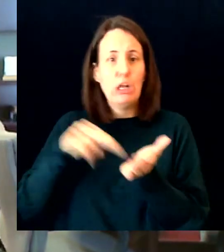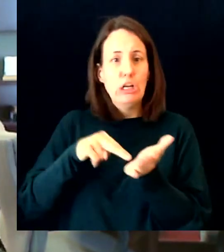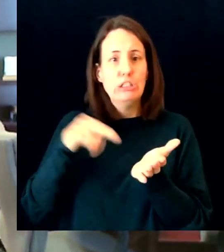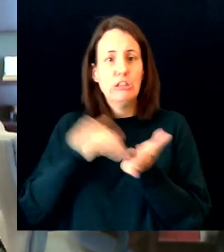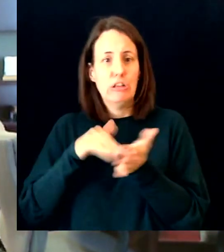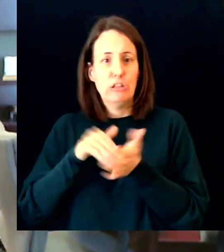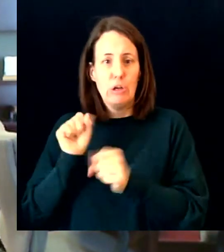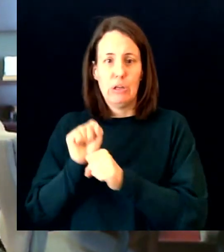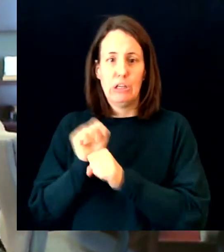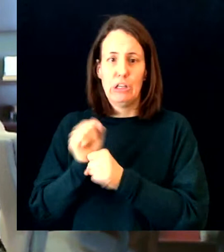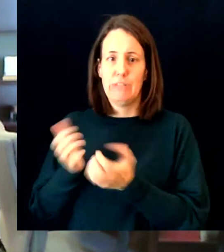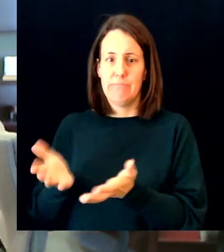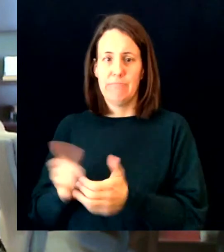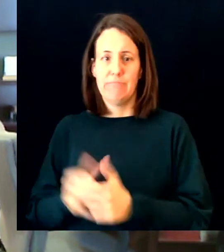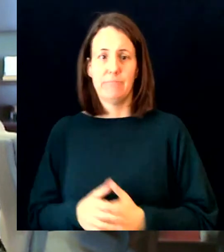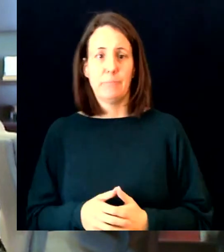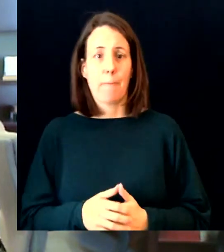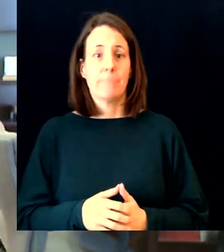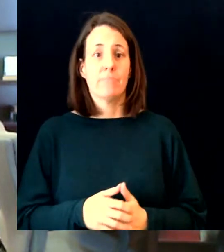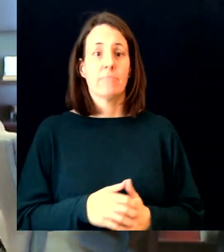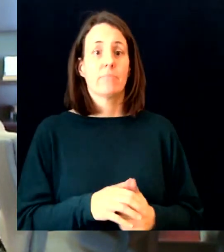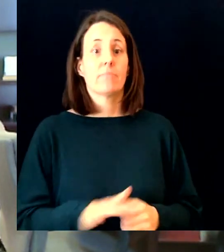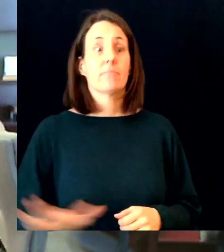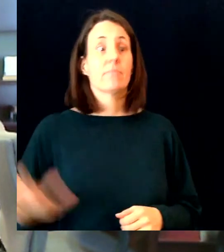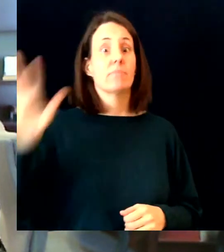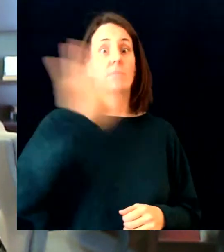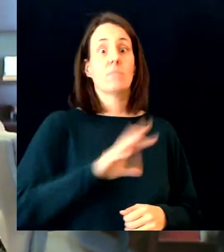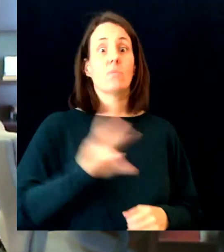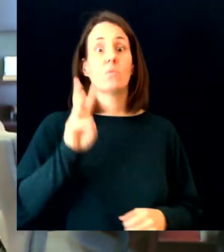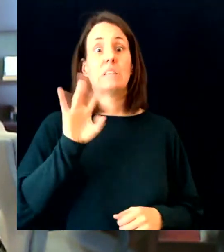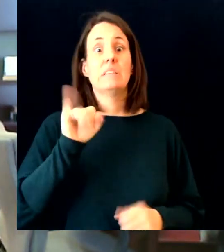currently in use. As of January 19th,